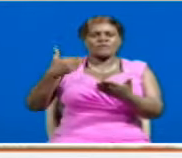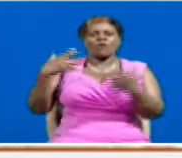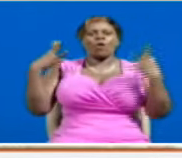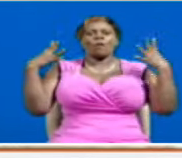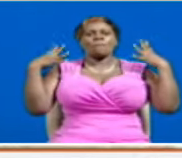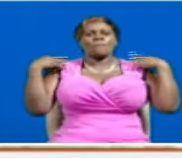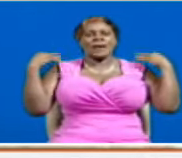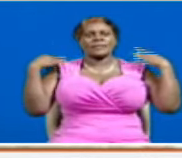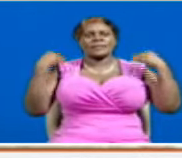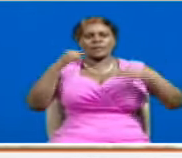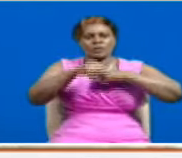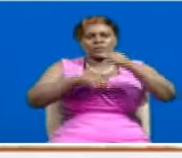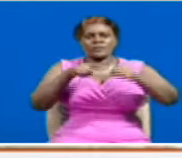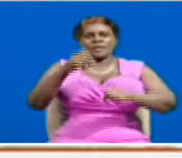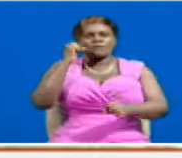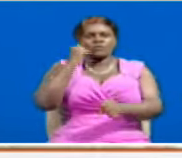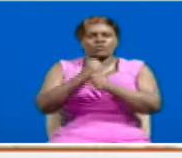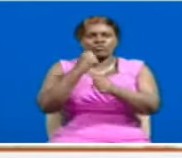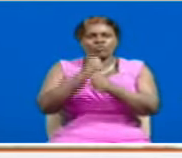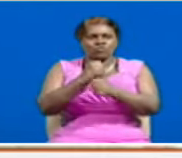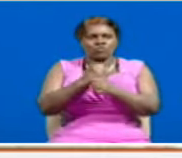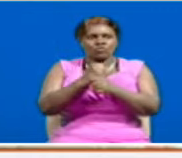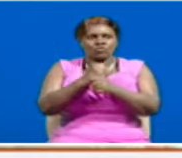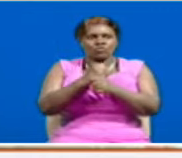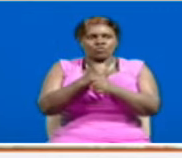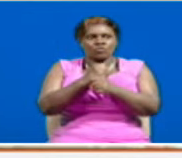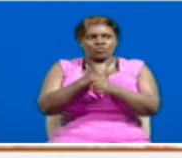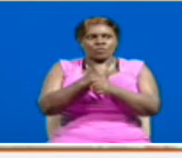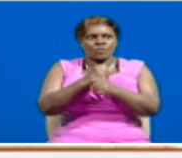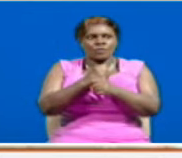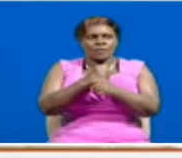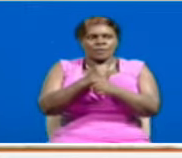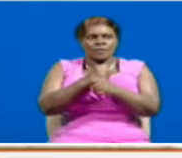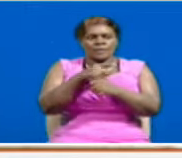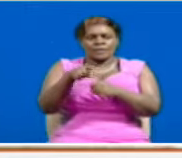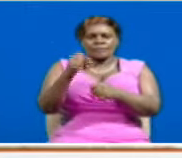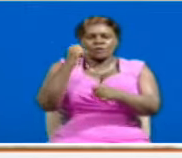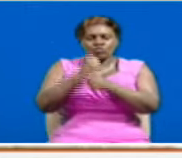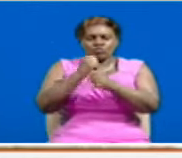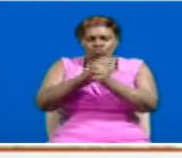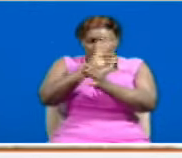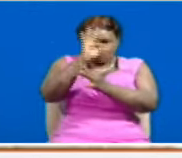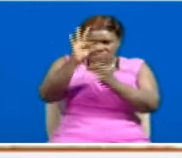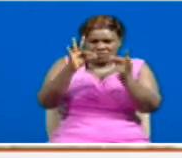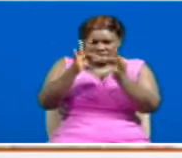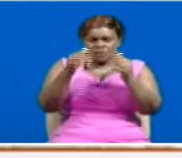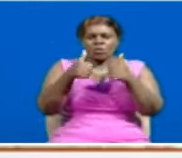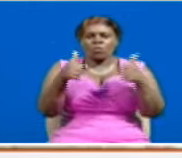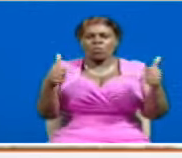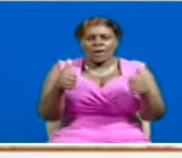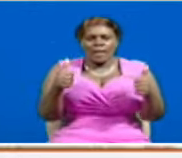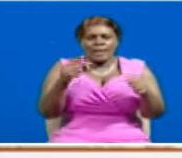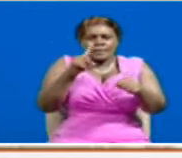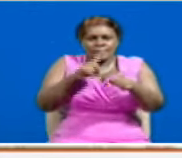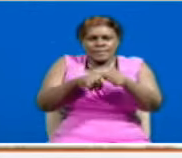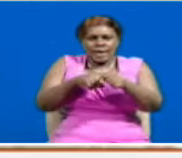practical activities that we are supposed to carry out at the laboratory level. So they do it perfectly well, and we